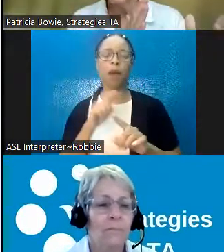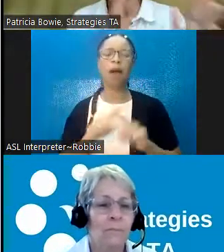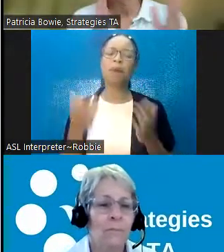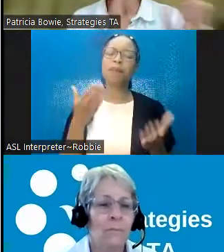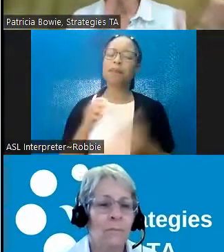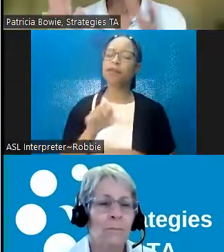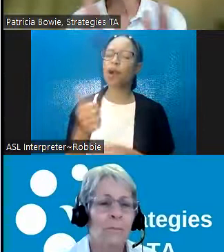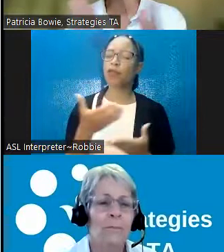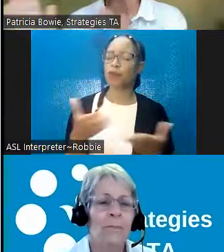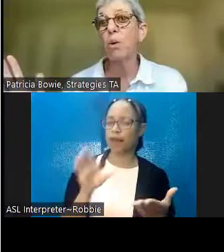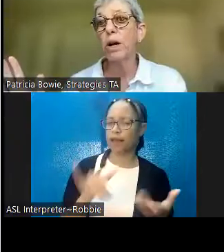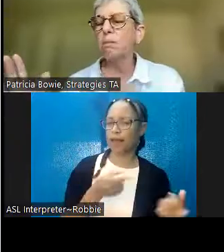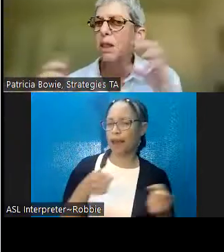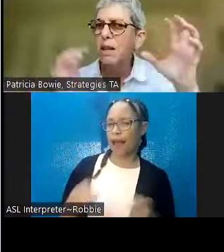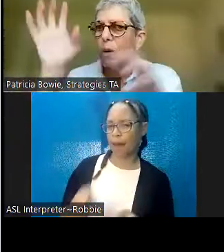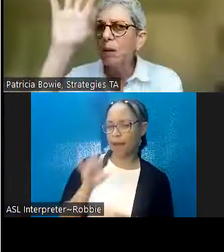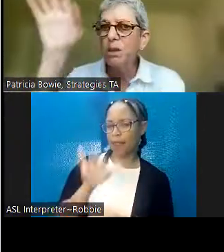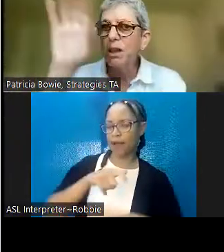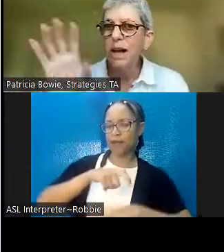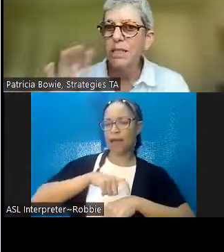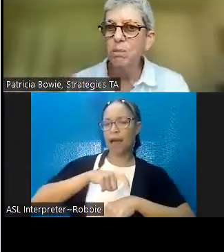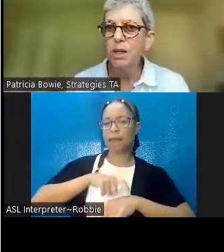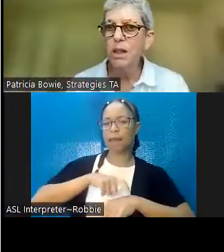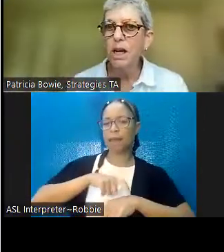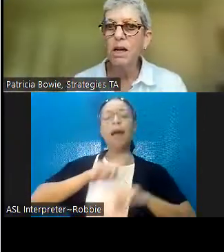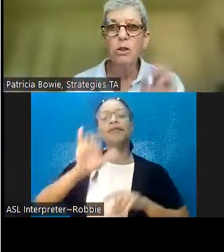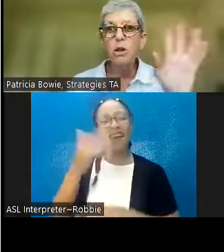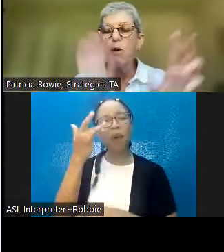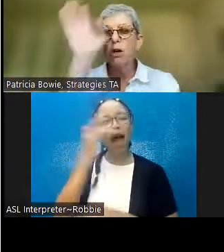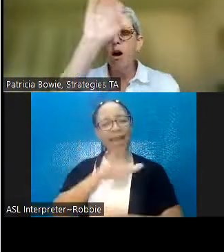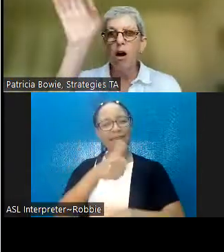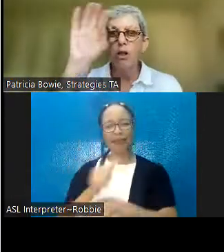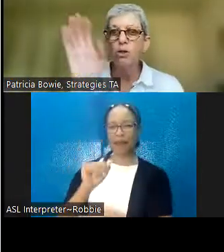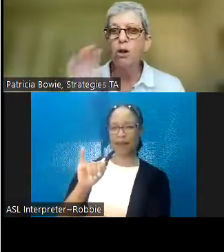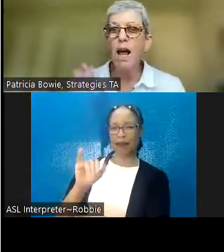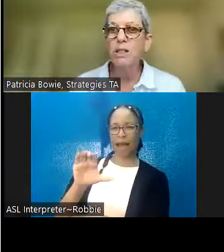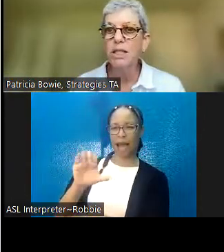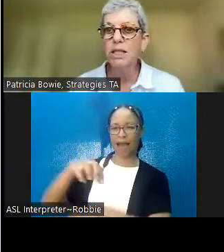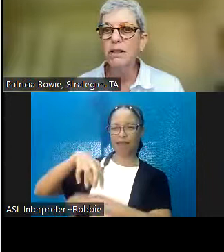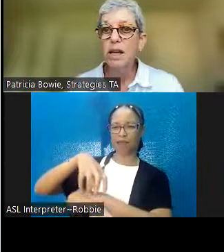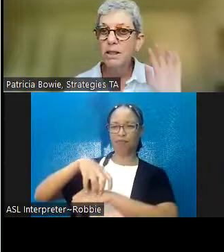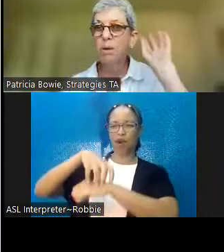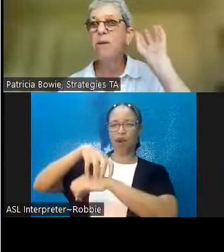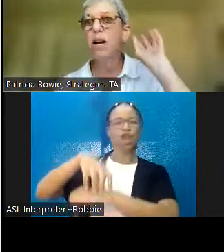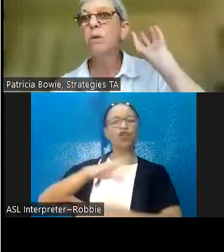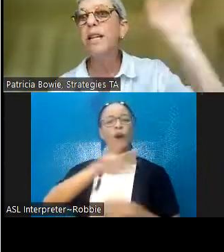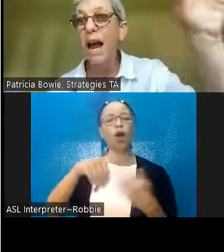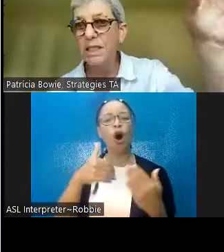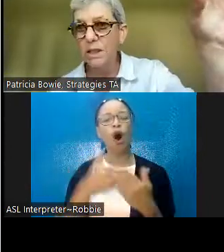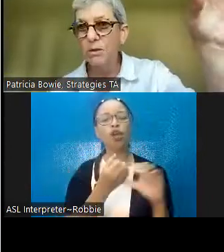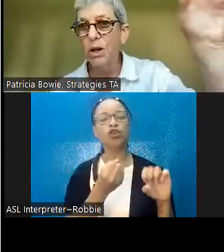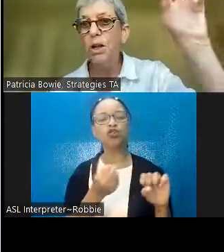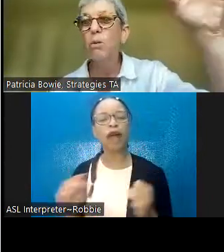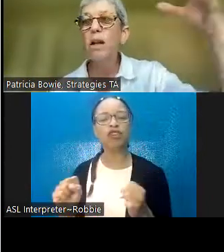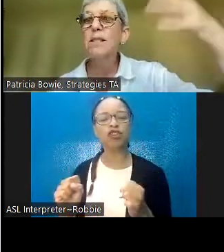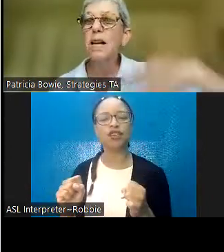other things that can happen at that point. But that's why I put that iceberg there, because you don't want all your strategies to be very